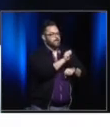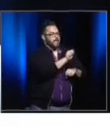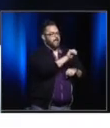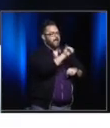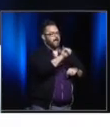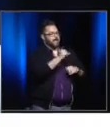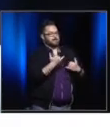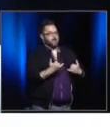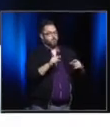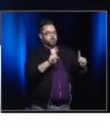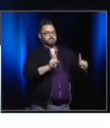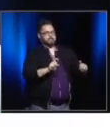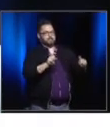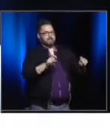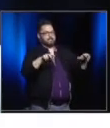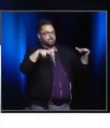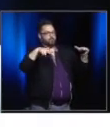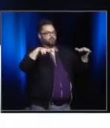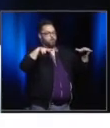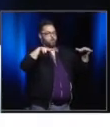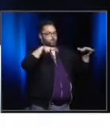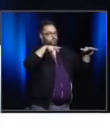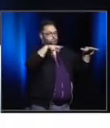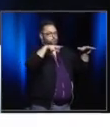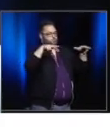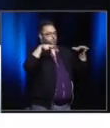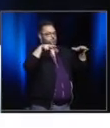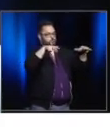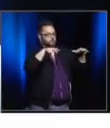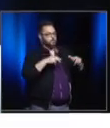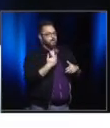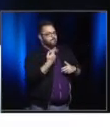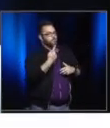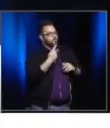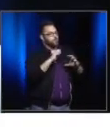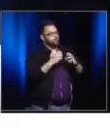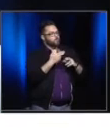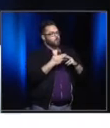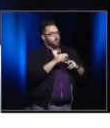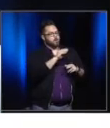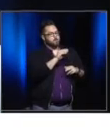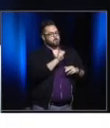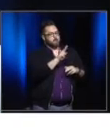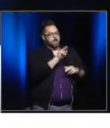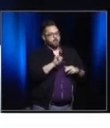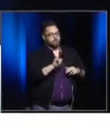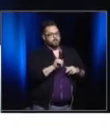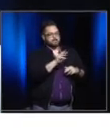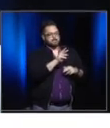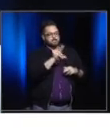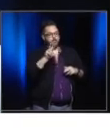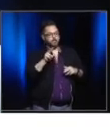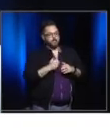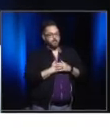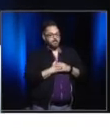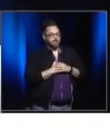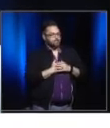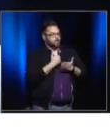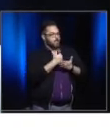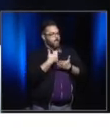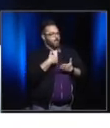this is Tane, Willie and I, who started a charitable trust, Māui 63. New Zealand no longer has a